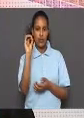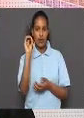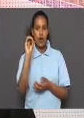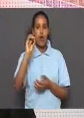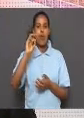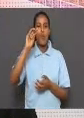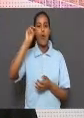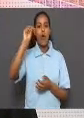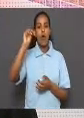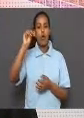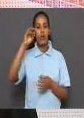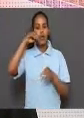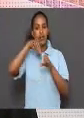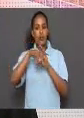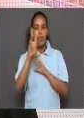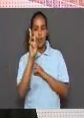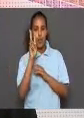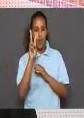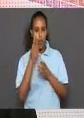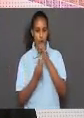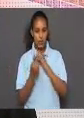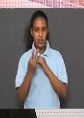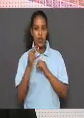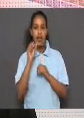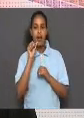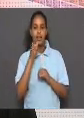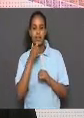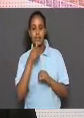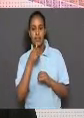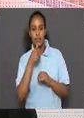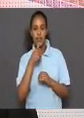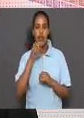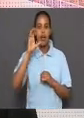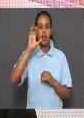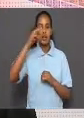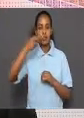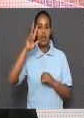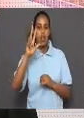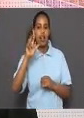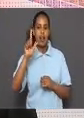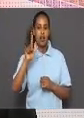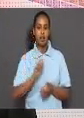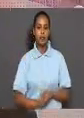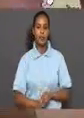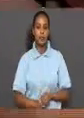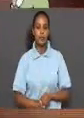0.10 molar in both acetic acid and hydrochloric